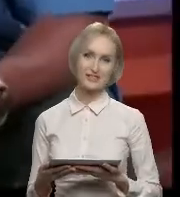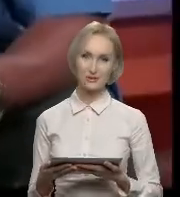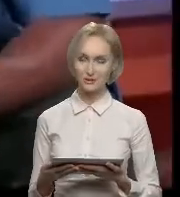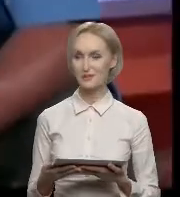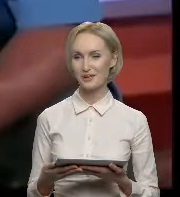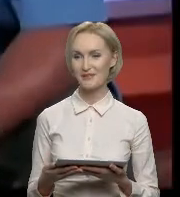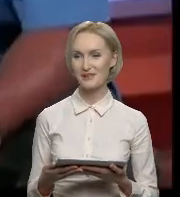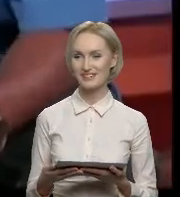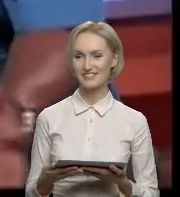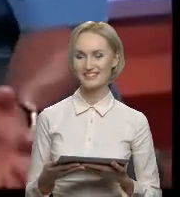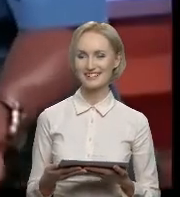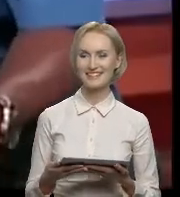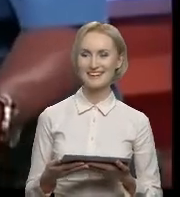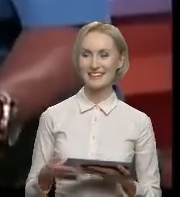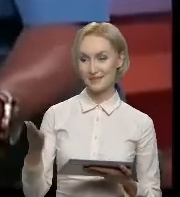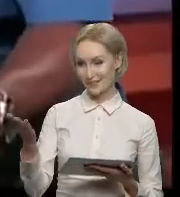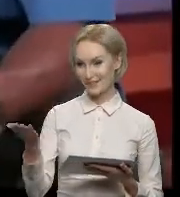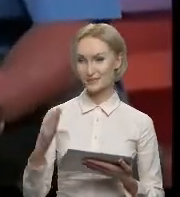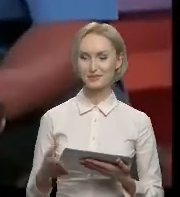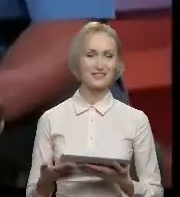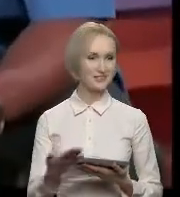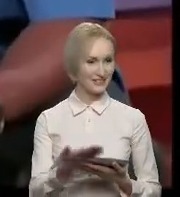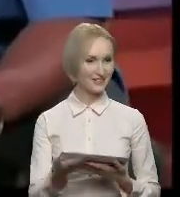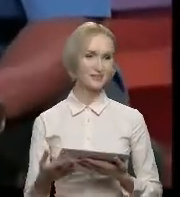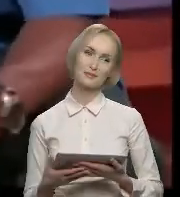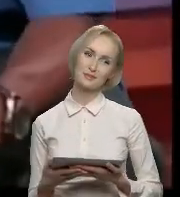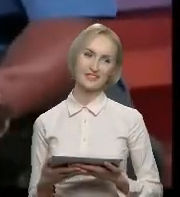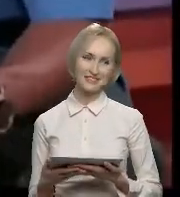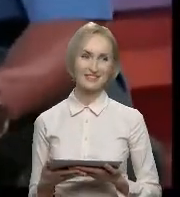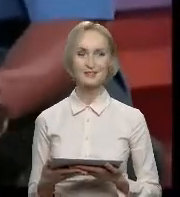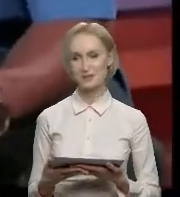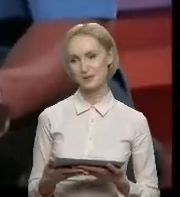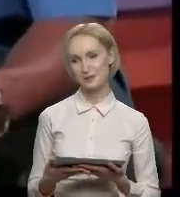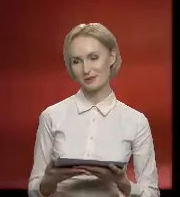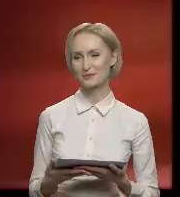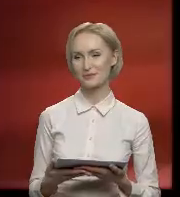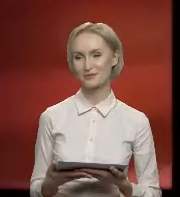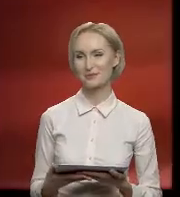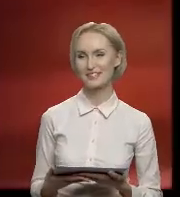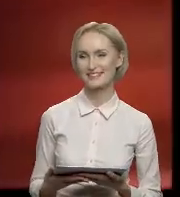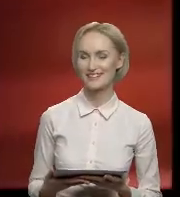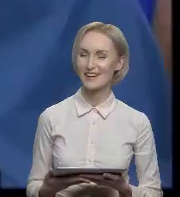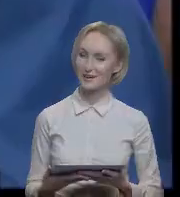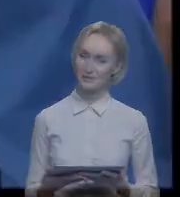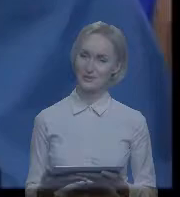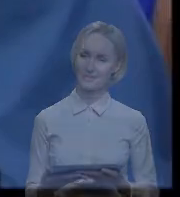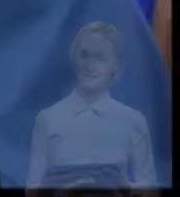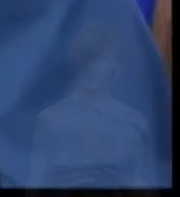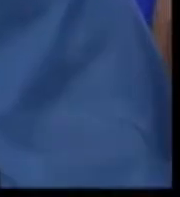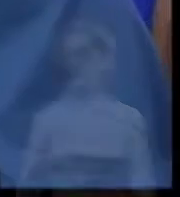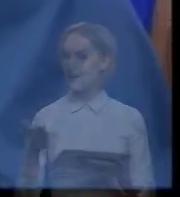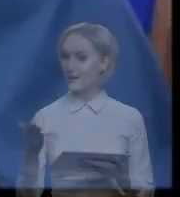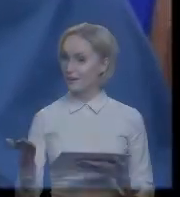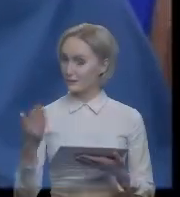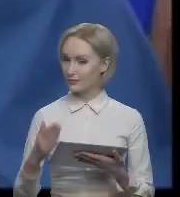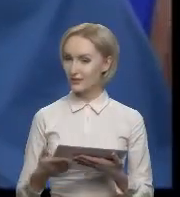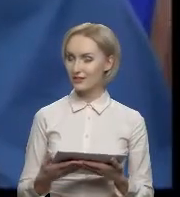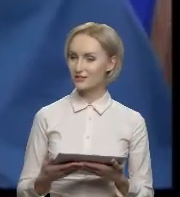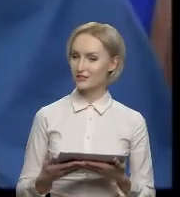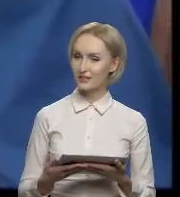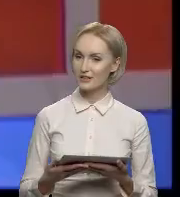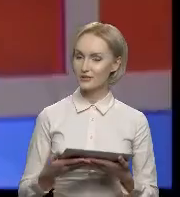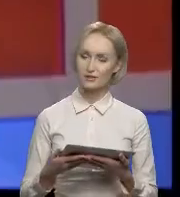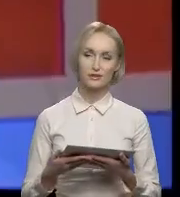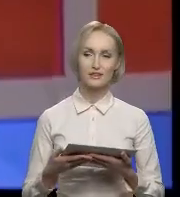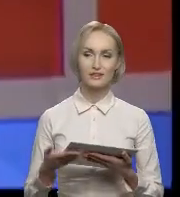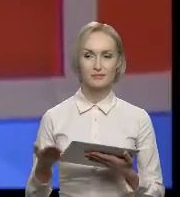excuse. Baby daddies, man. She's lying. Dads act retarded. Man, I ain't trying they to act like they don't that, know she lying. What don't the believe. Heck they doing in their life. No. They keep no, making no, mistakes no. and then want to